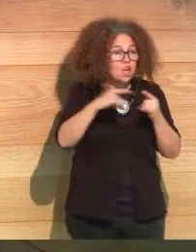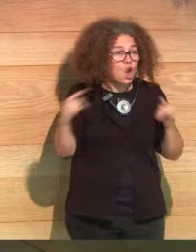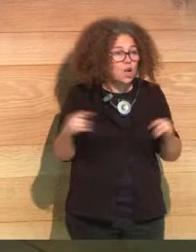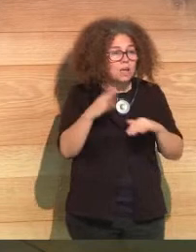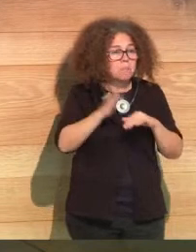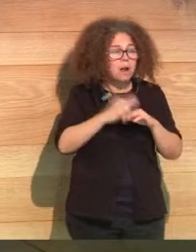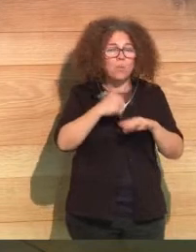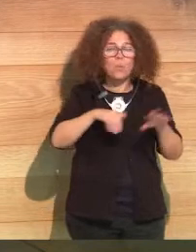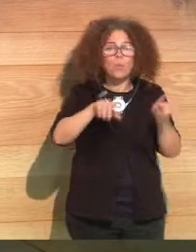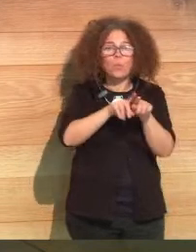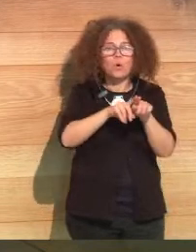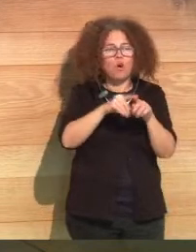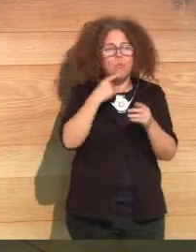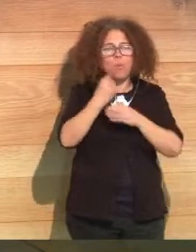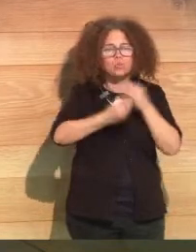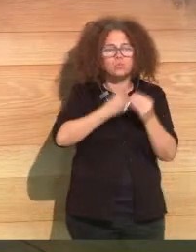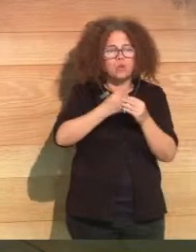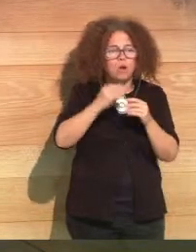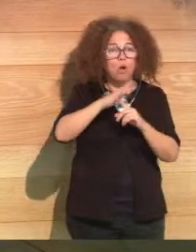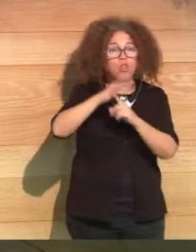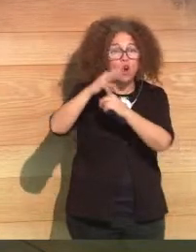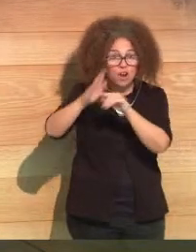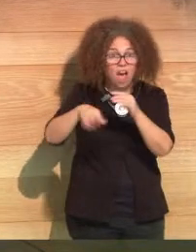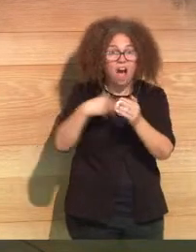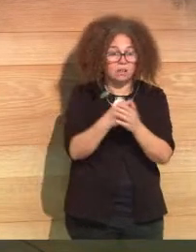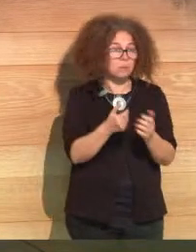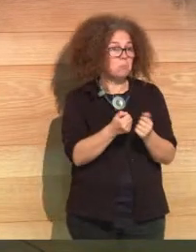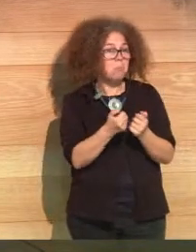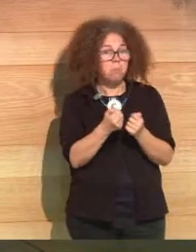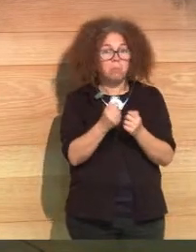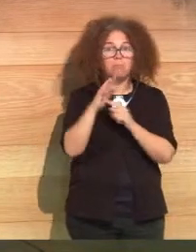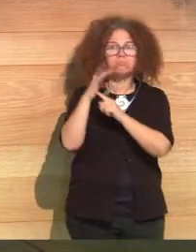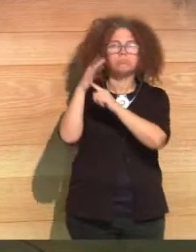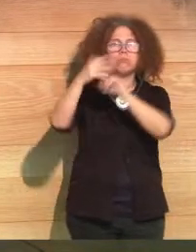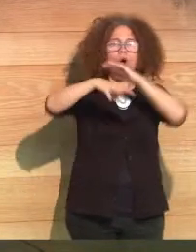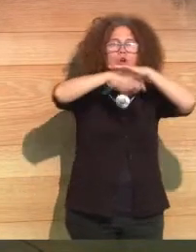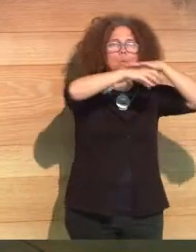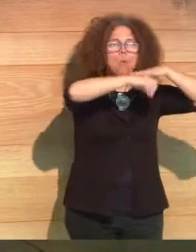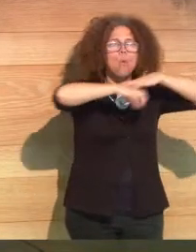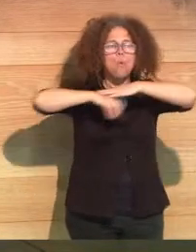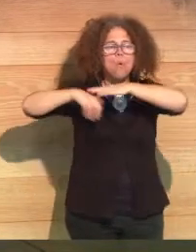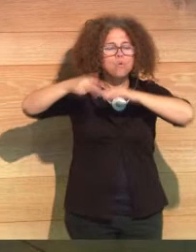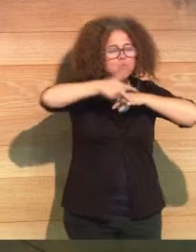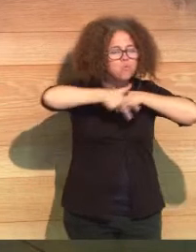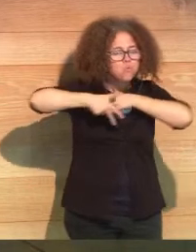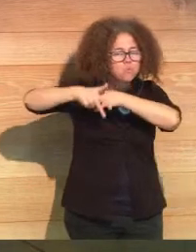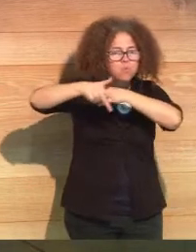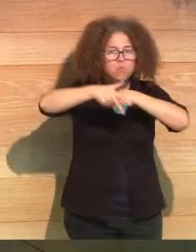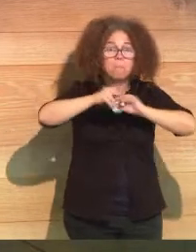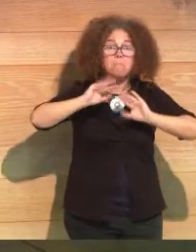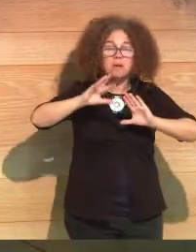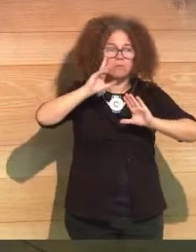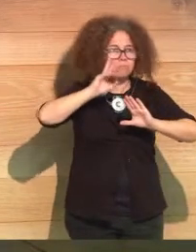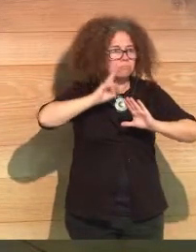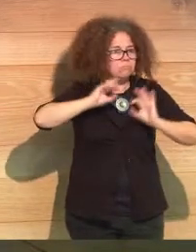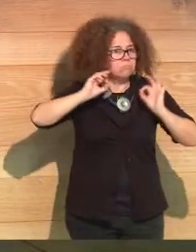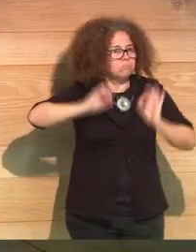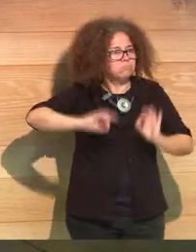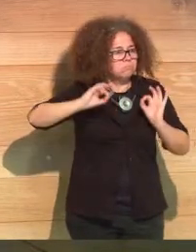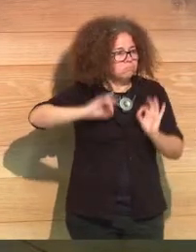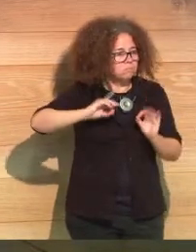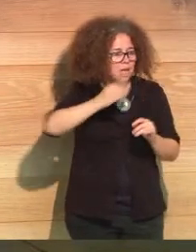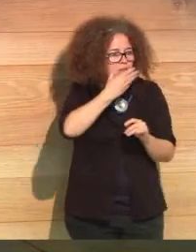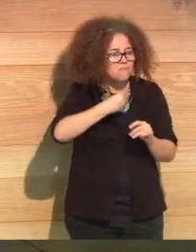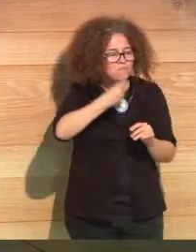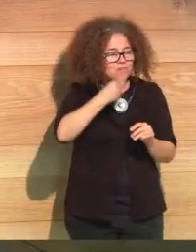those images of the different locations. And what's striking is that this coal mine is actually beautiful.